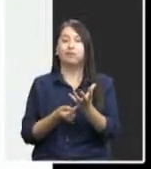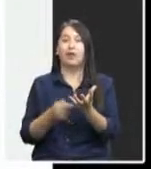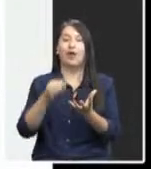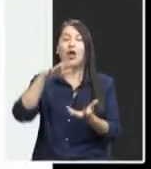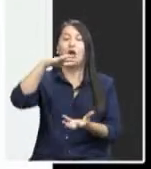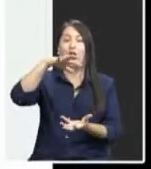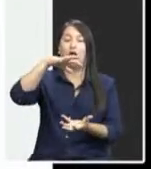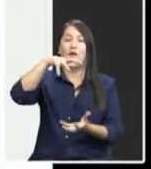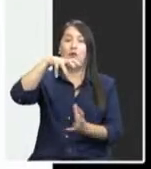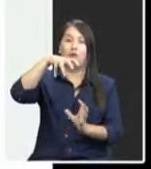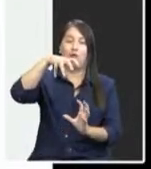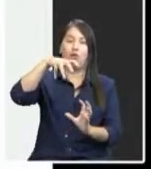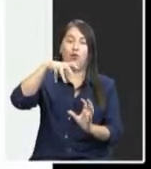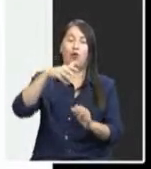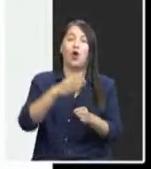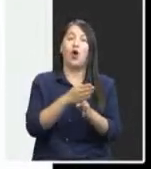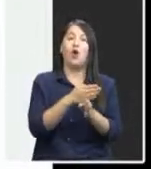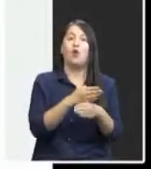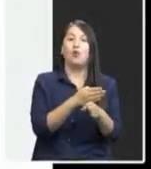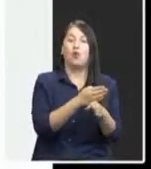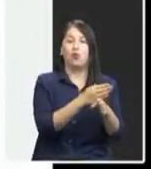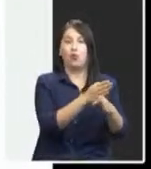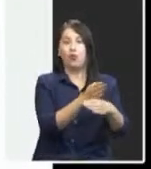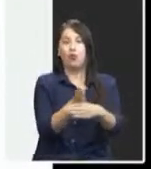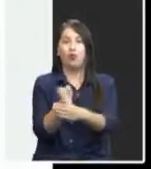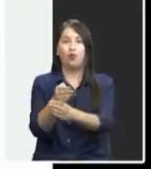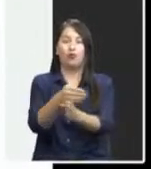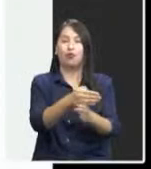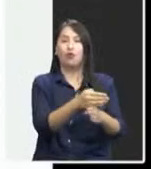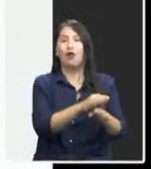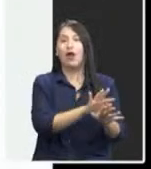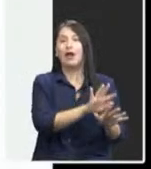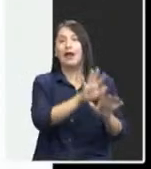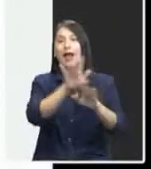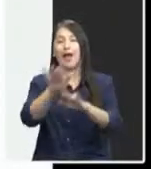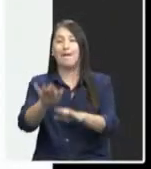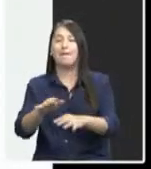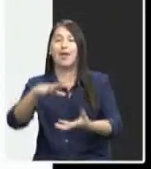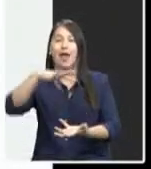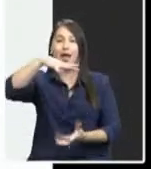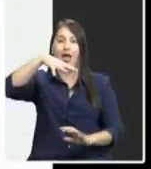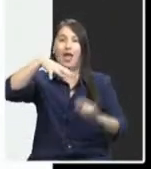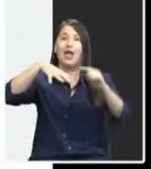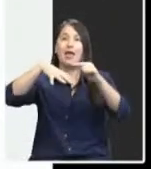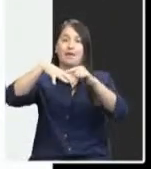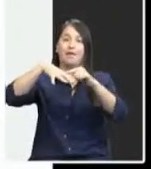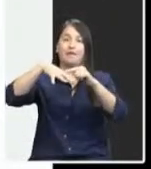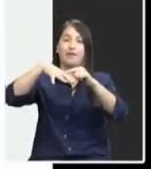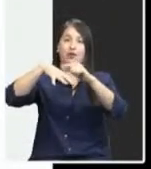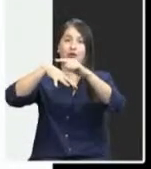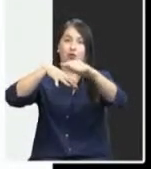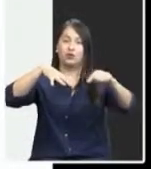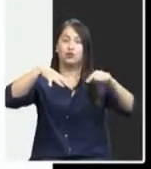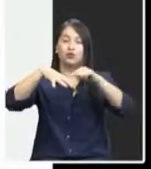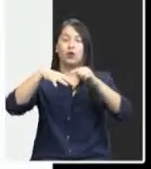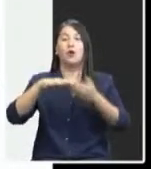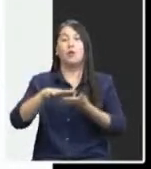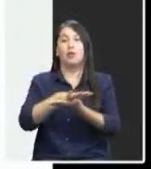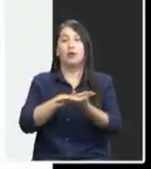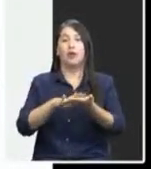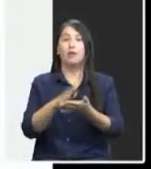the southern hemisphere. And for example, in Chile, you will have fish from Peru. In Peru, they have